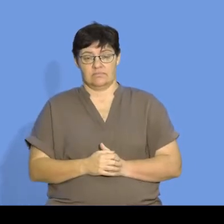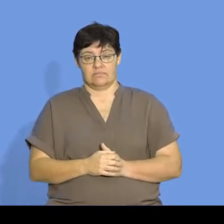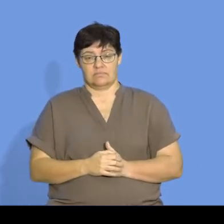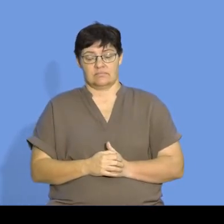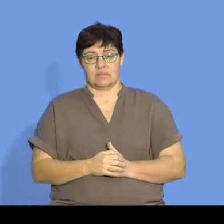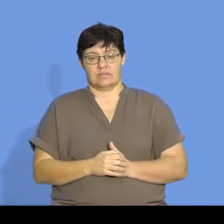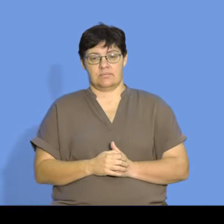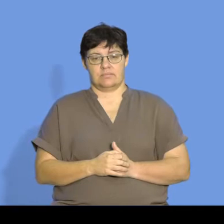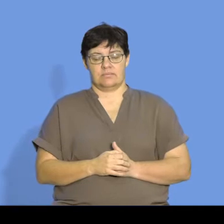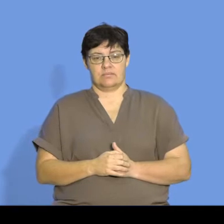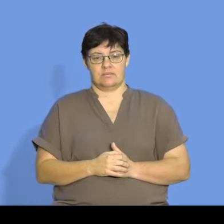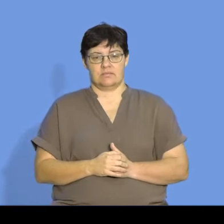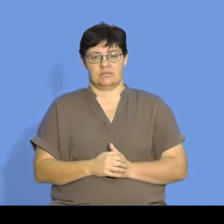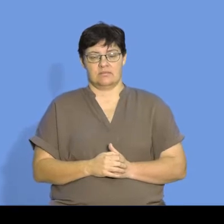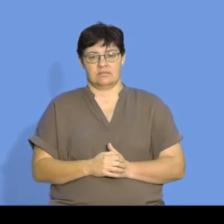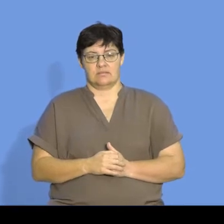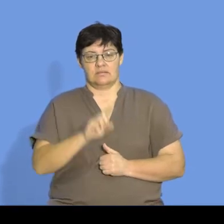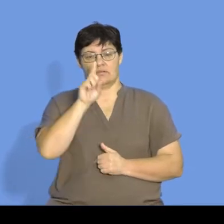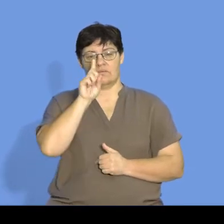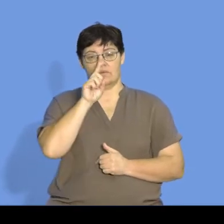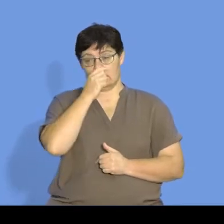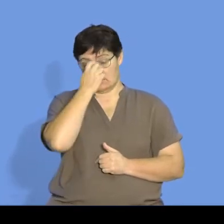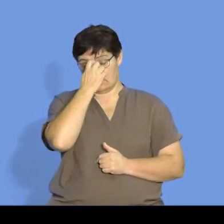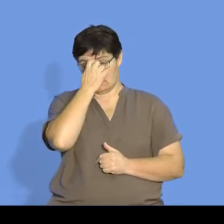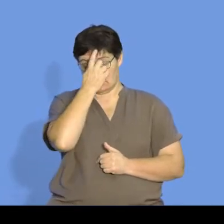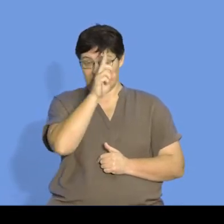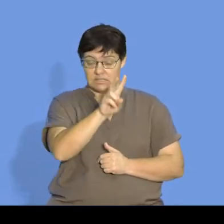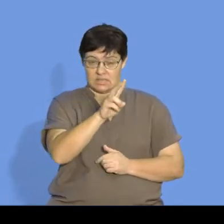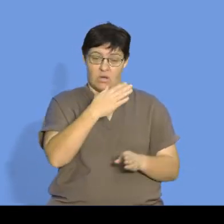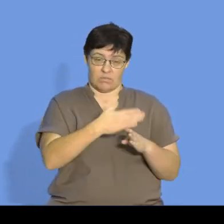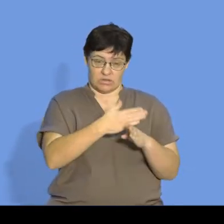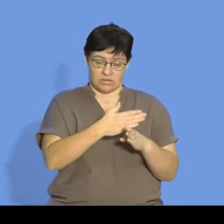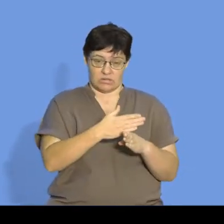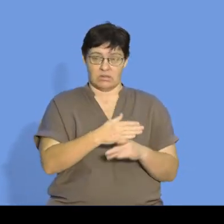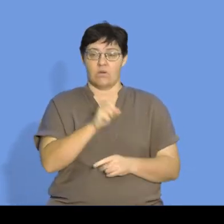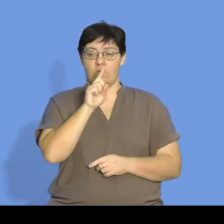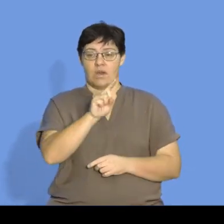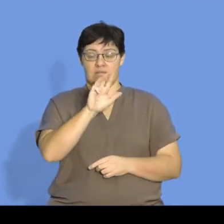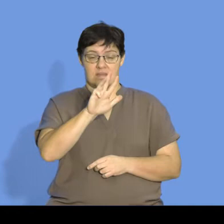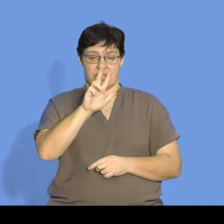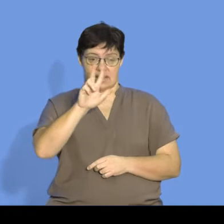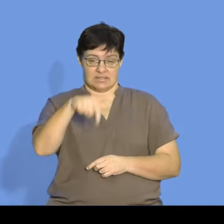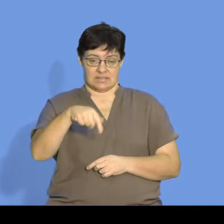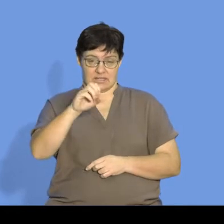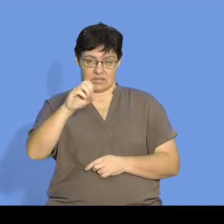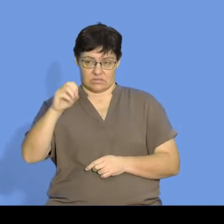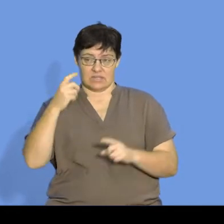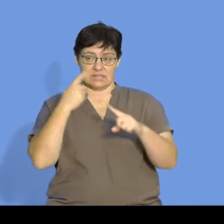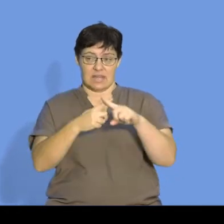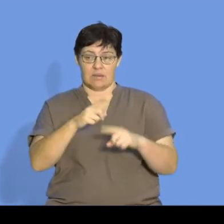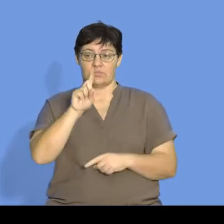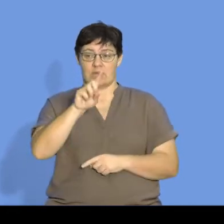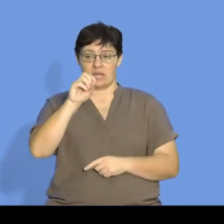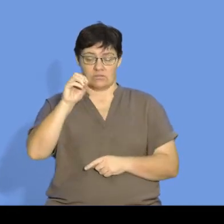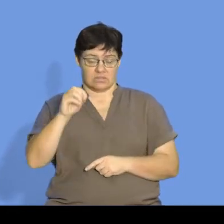123,750. Watch here. There we go. Watch. The operation, 198,000